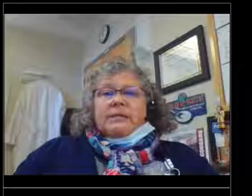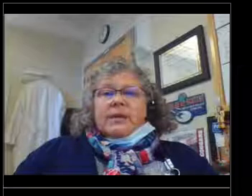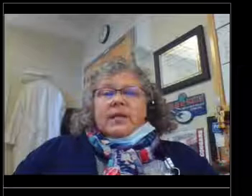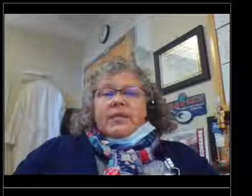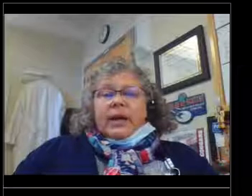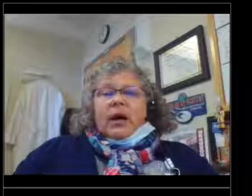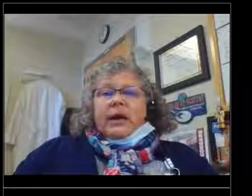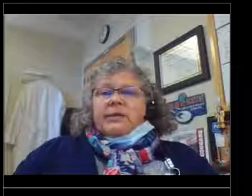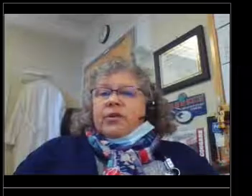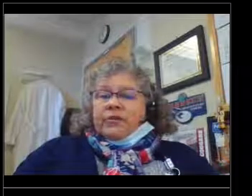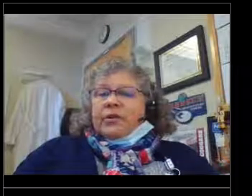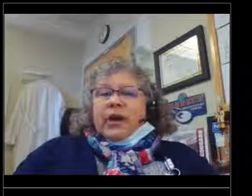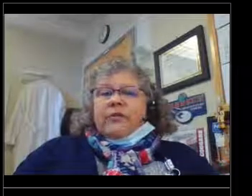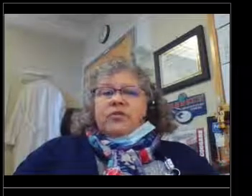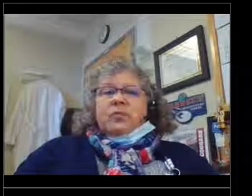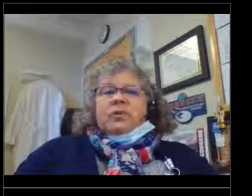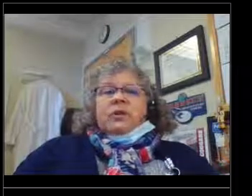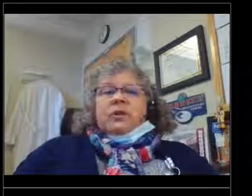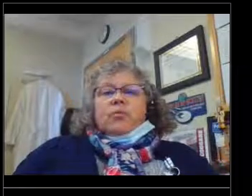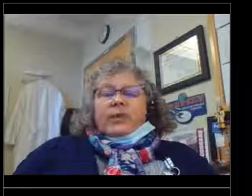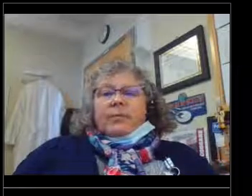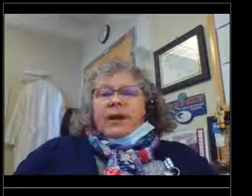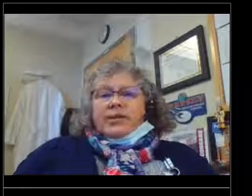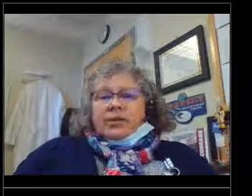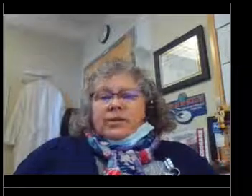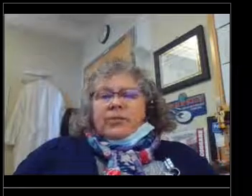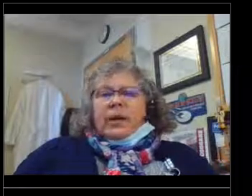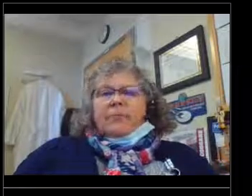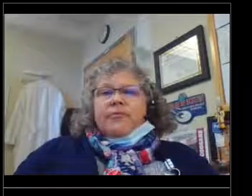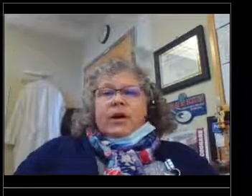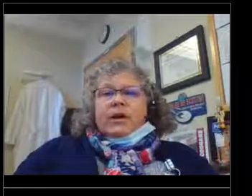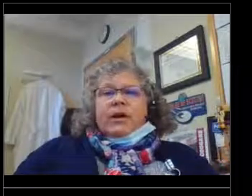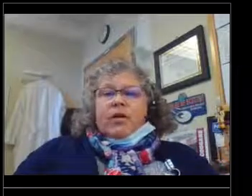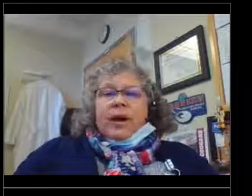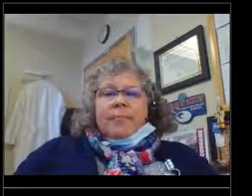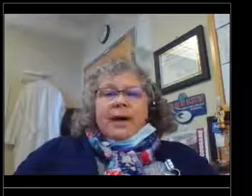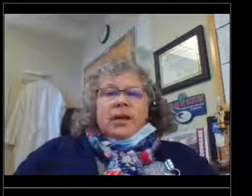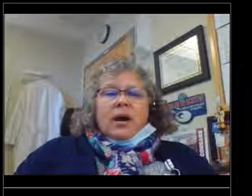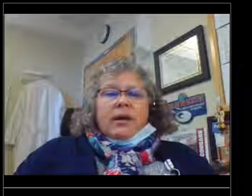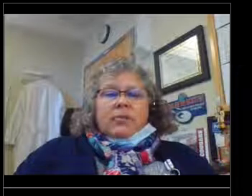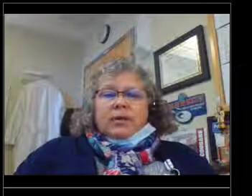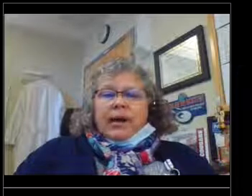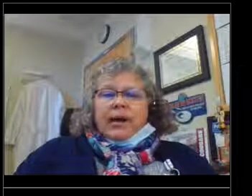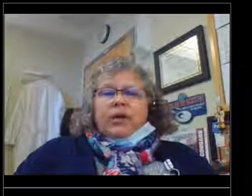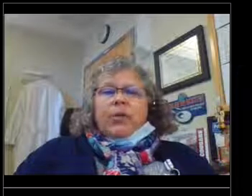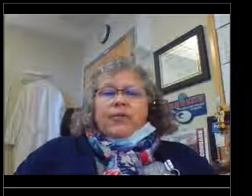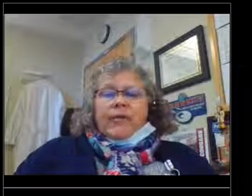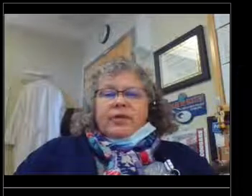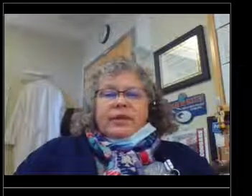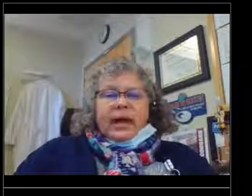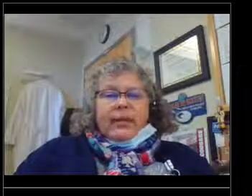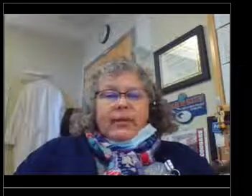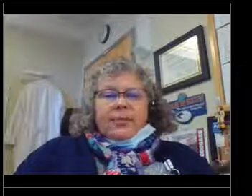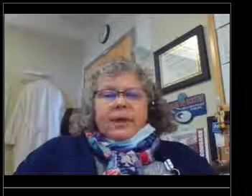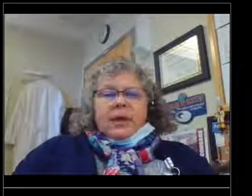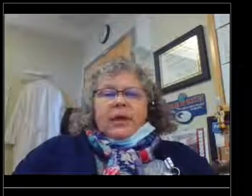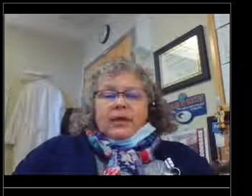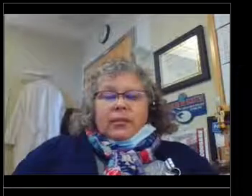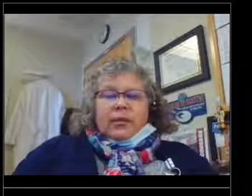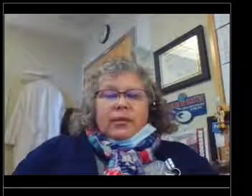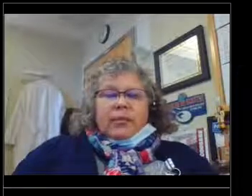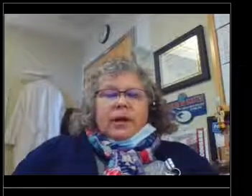complicated case that I don't feel comfortable with the patient and what I'm finding, and I'll grab my doc and we'll kind of go over everything